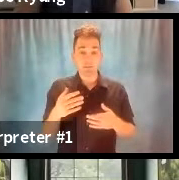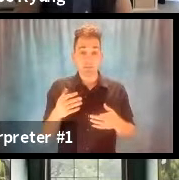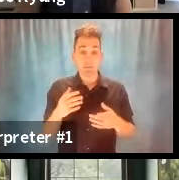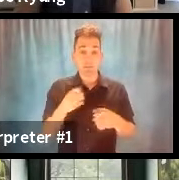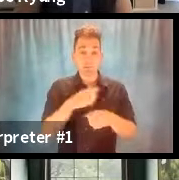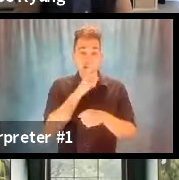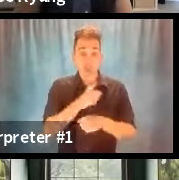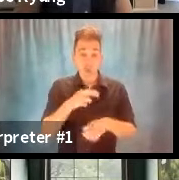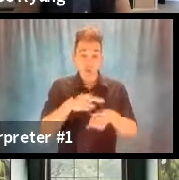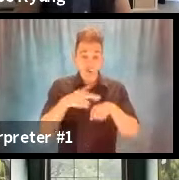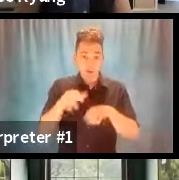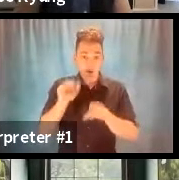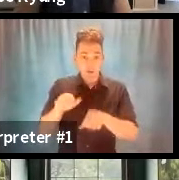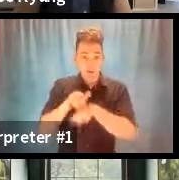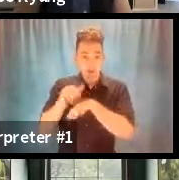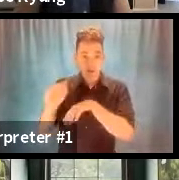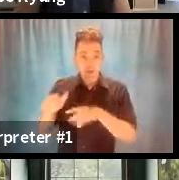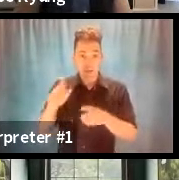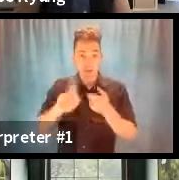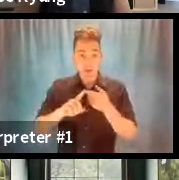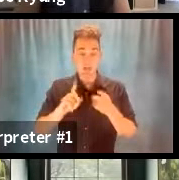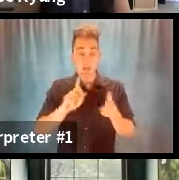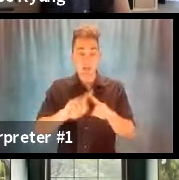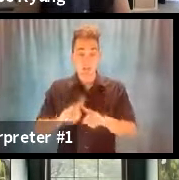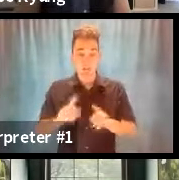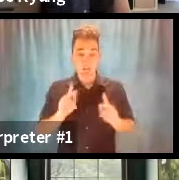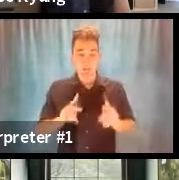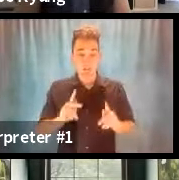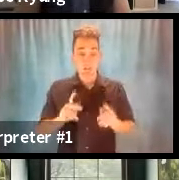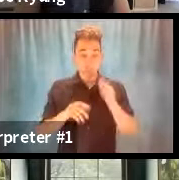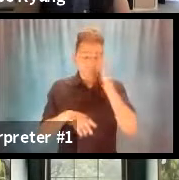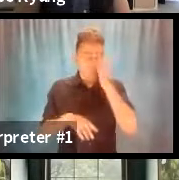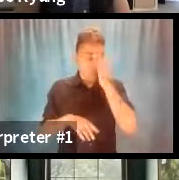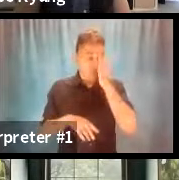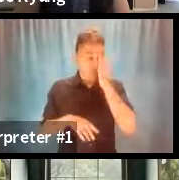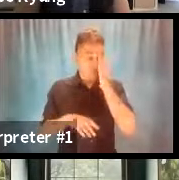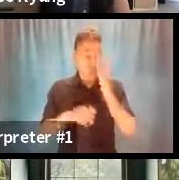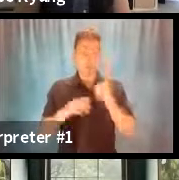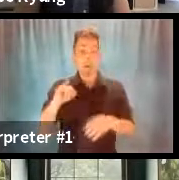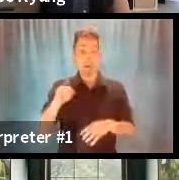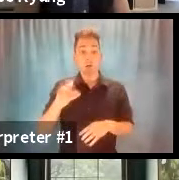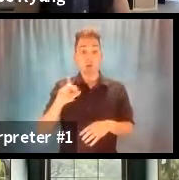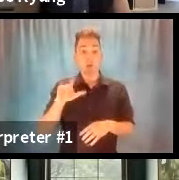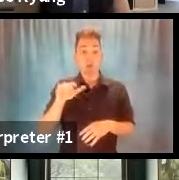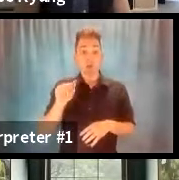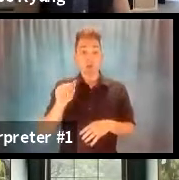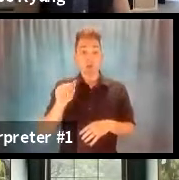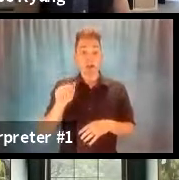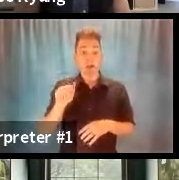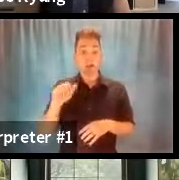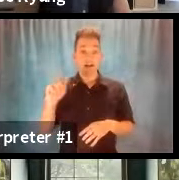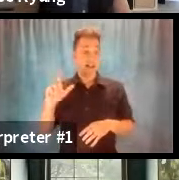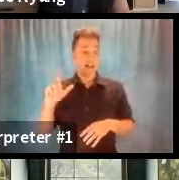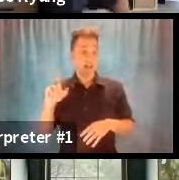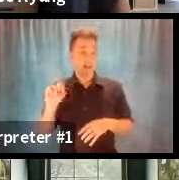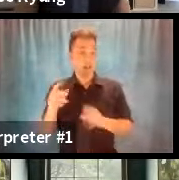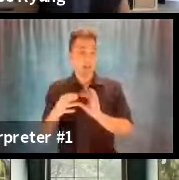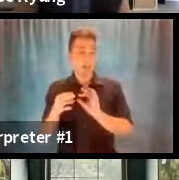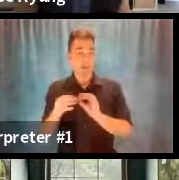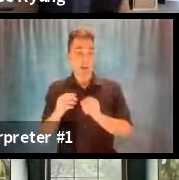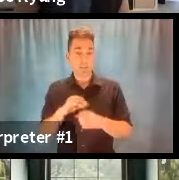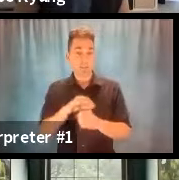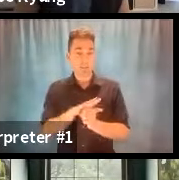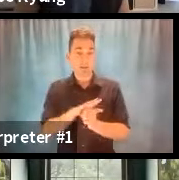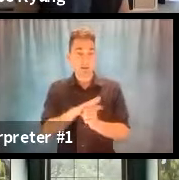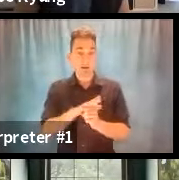is key, starting with the city's Area Agency on Aging. As Julia Allen had mentioned, the pandemic has emphasized the need for